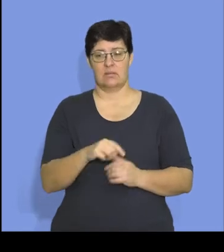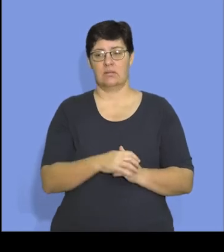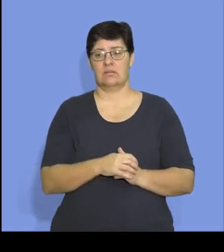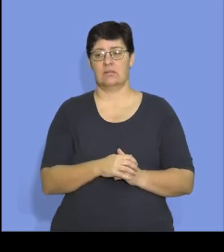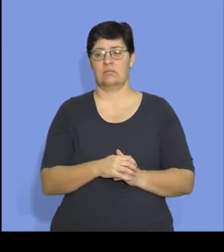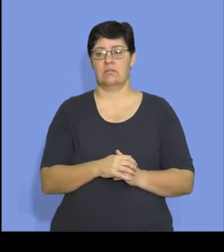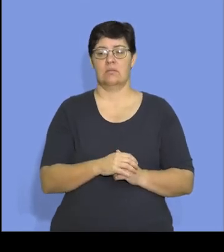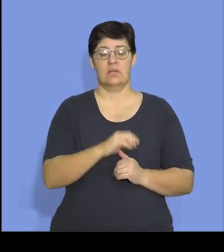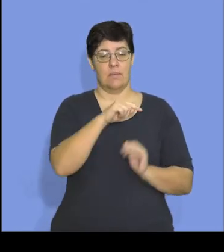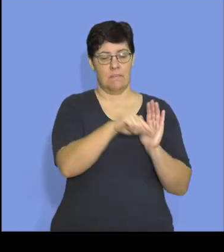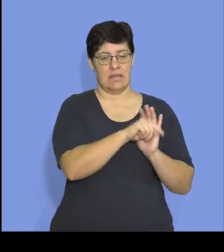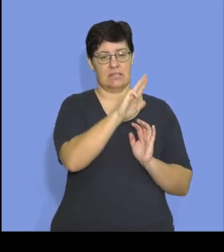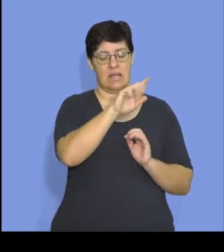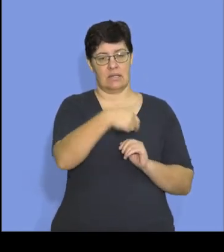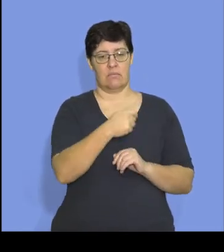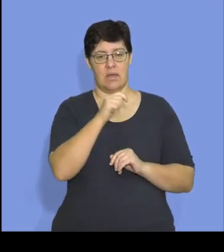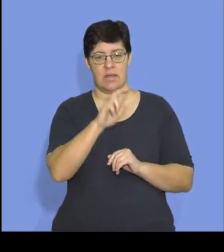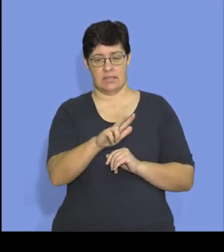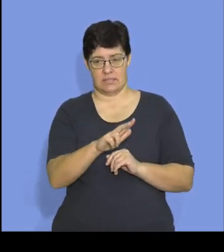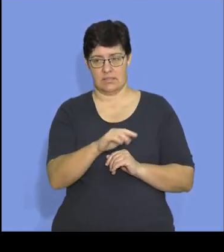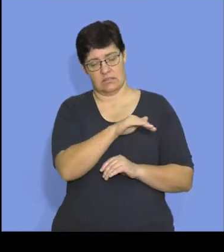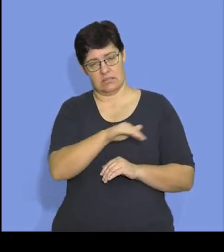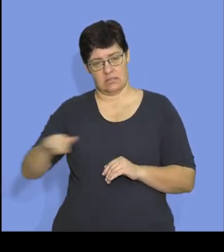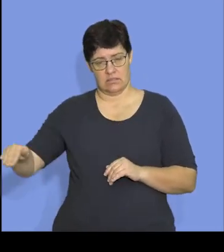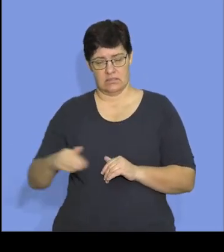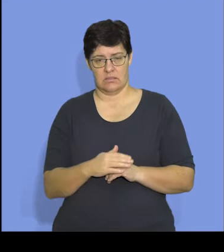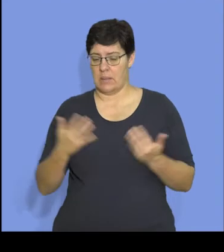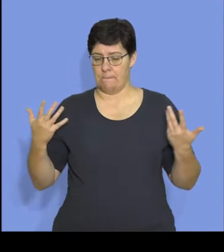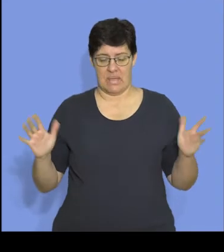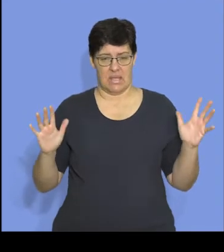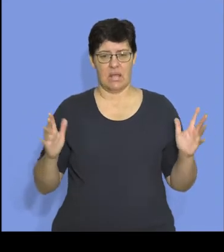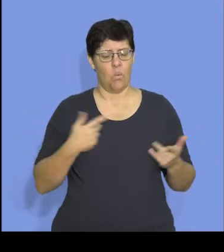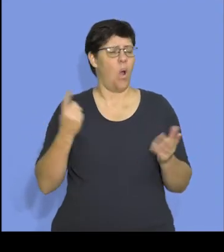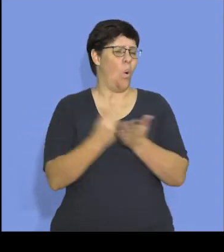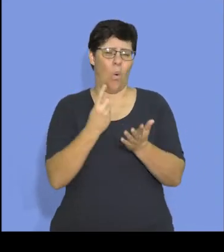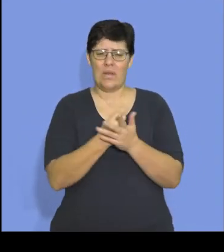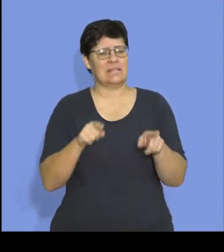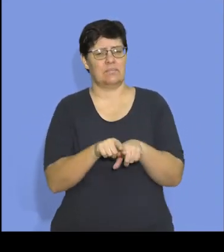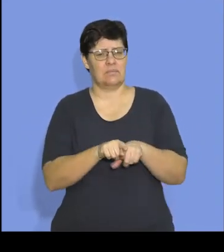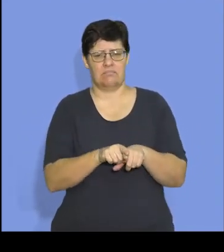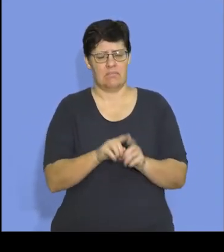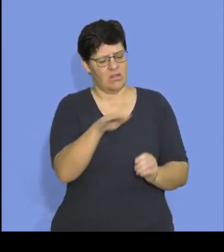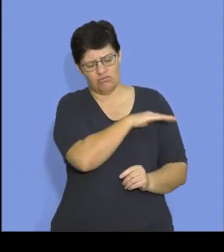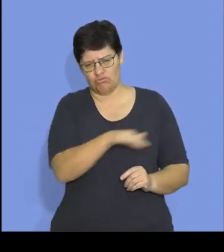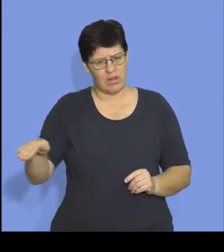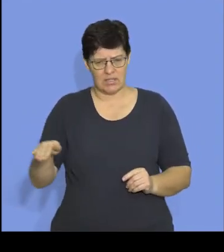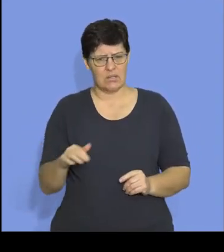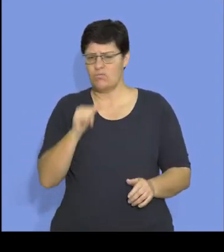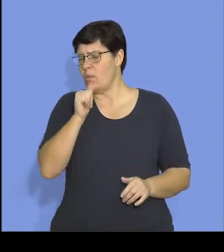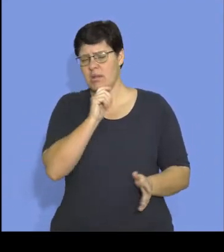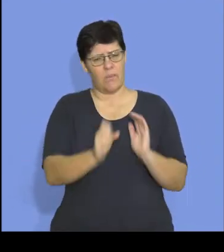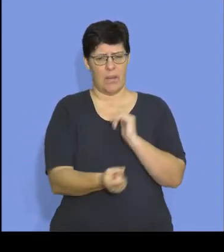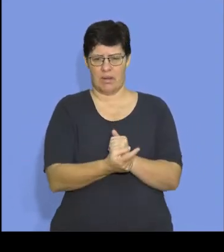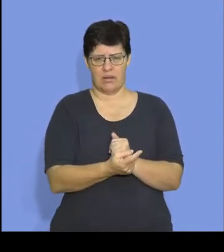So I know that's minus 9,8. That's a given. And it's a straight line. No matter what happens, it's